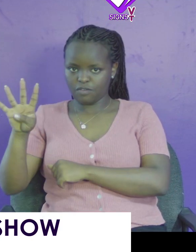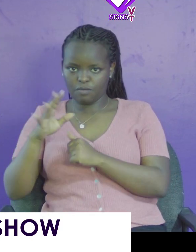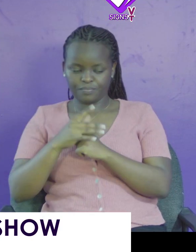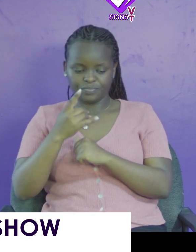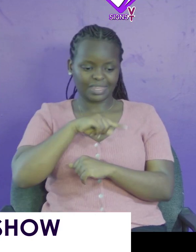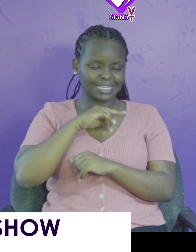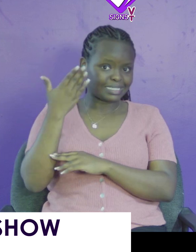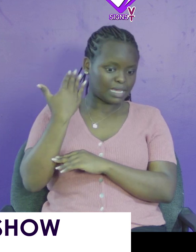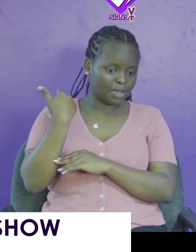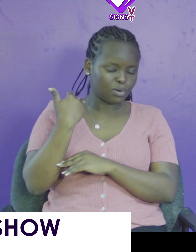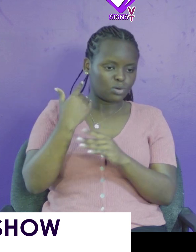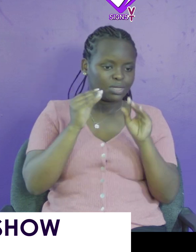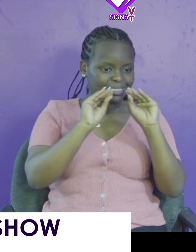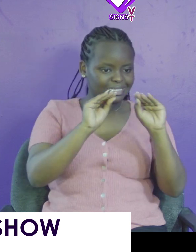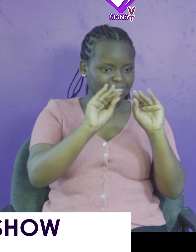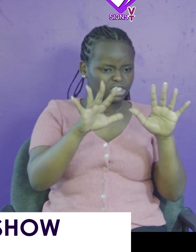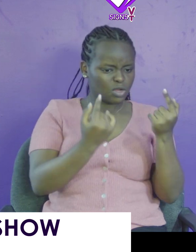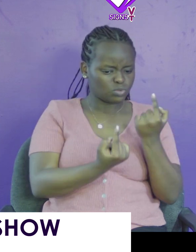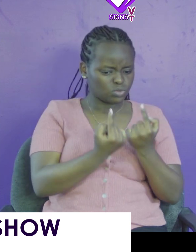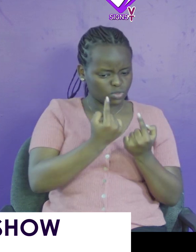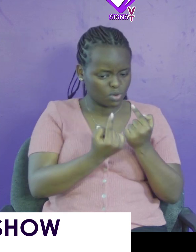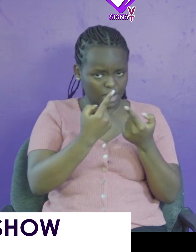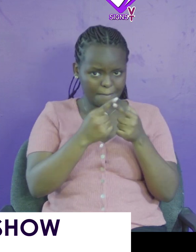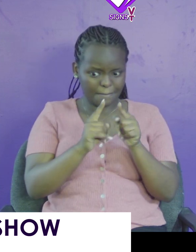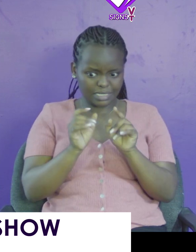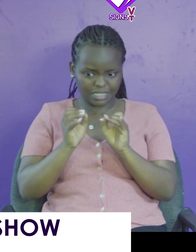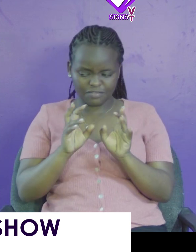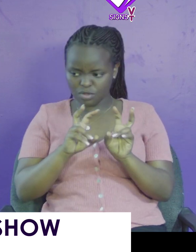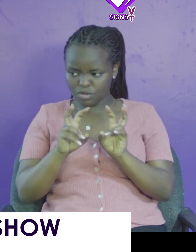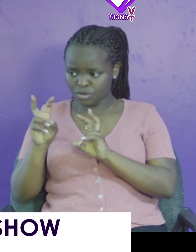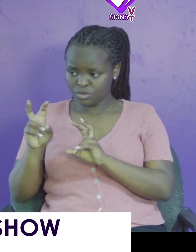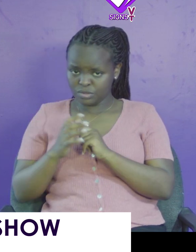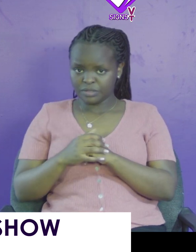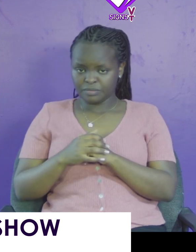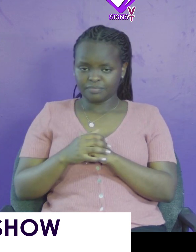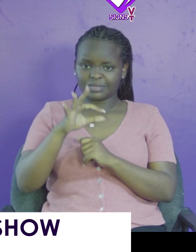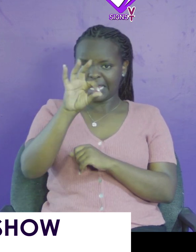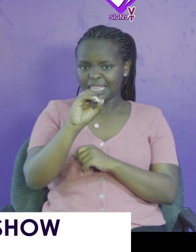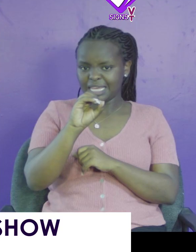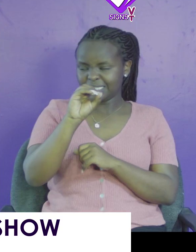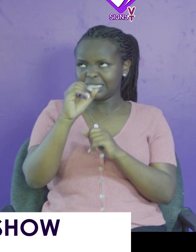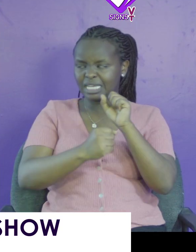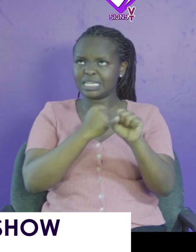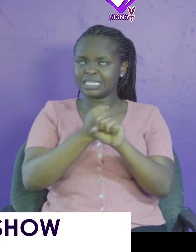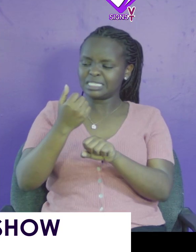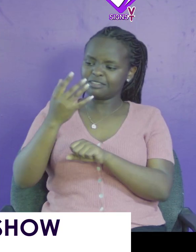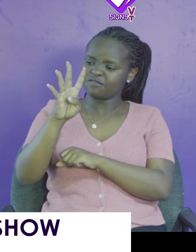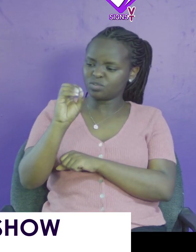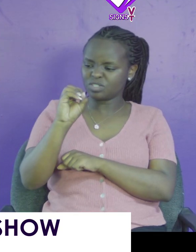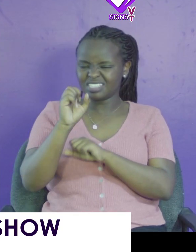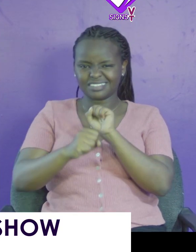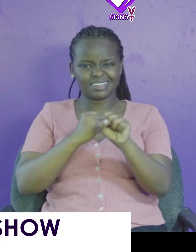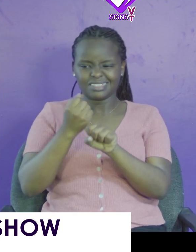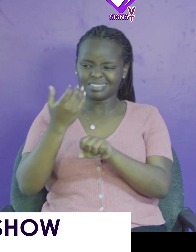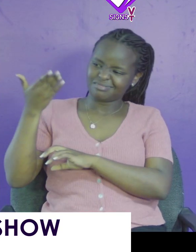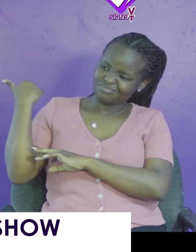to be taught even how to cook. Yet, if you look like 30 years or 40 years ago, cooking